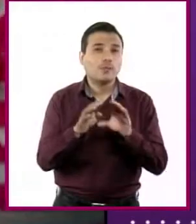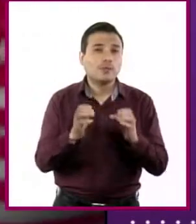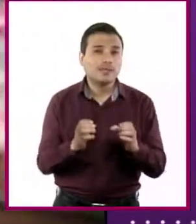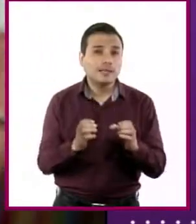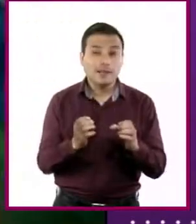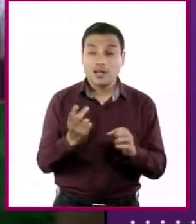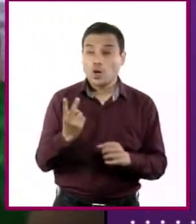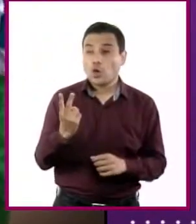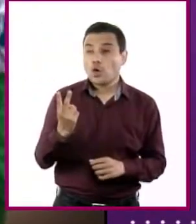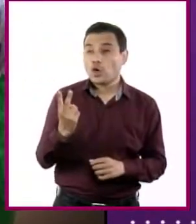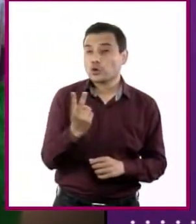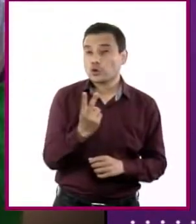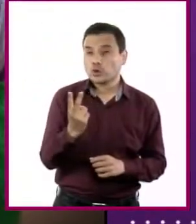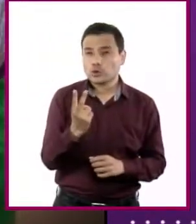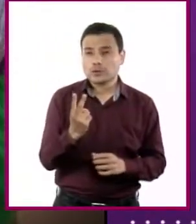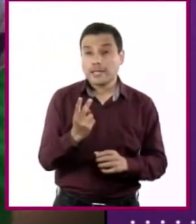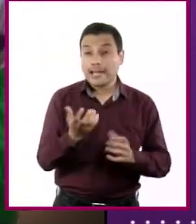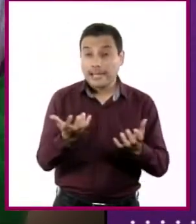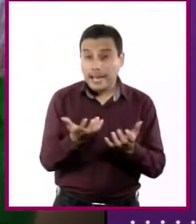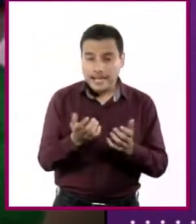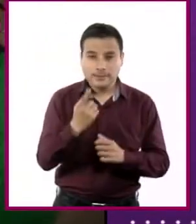no!